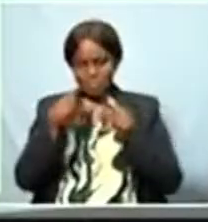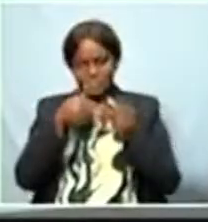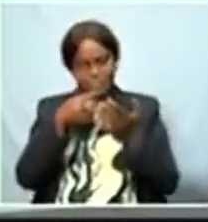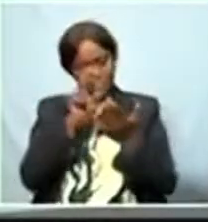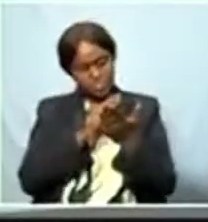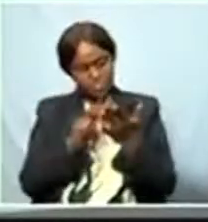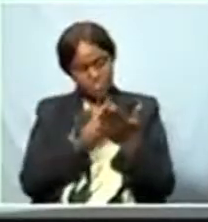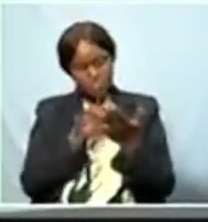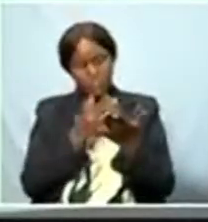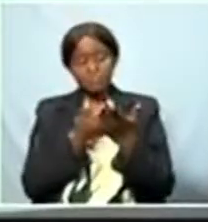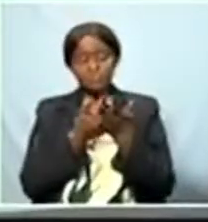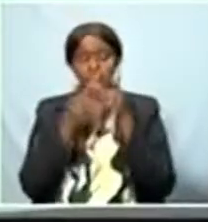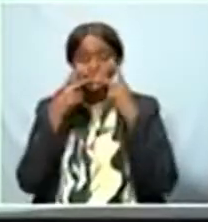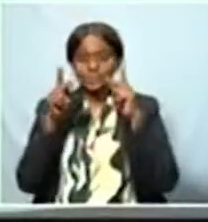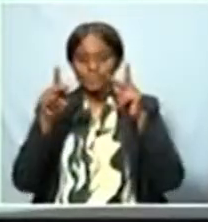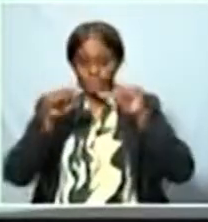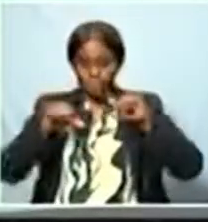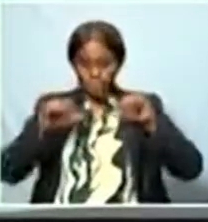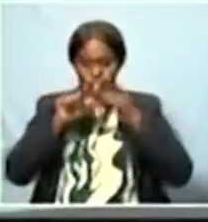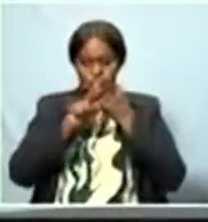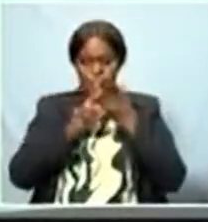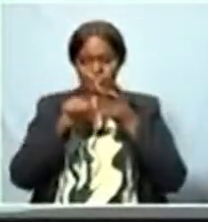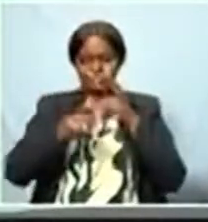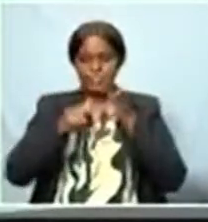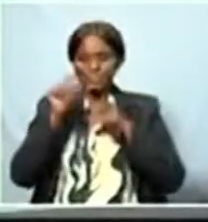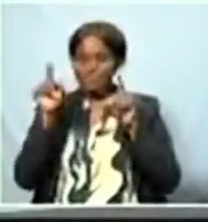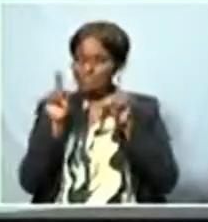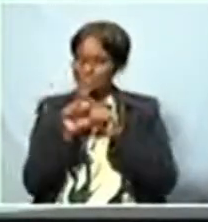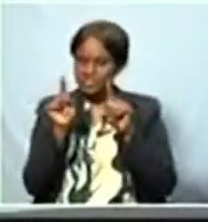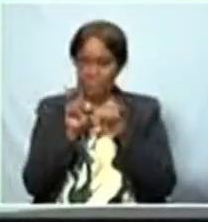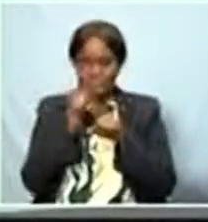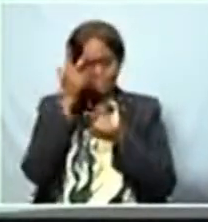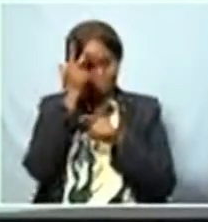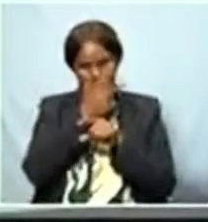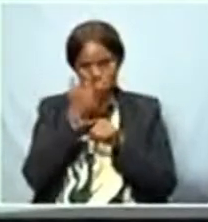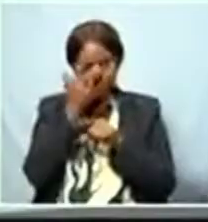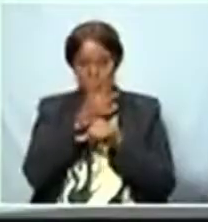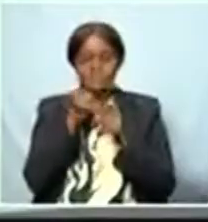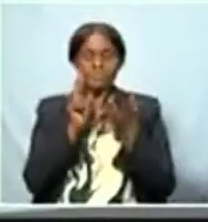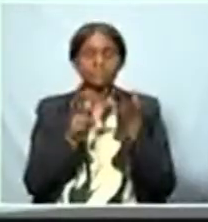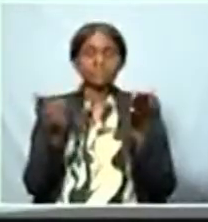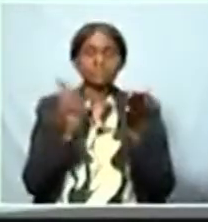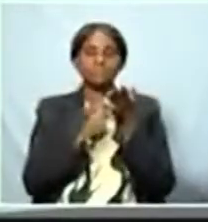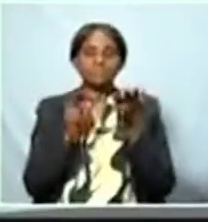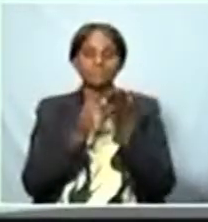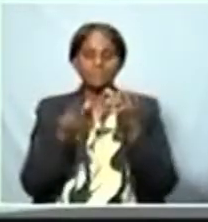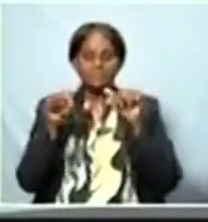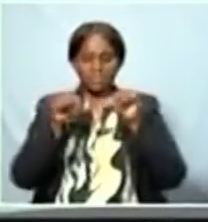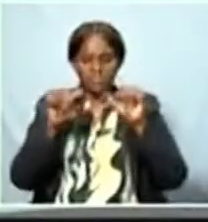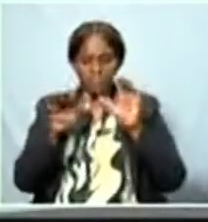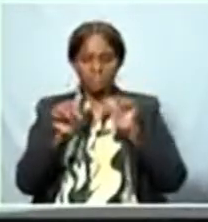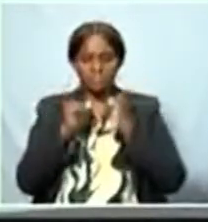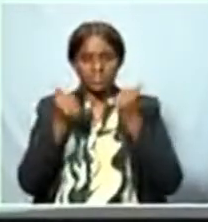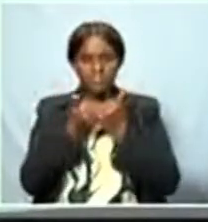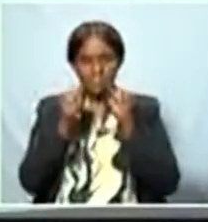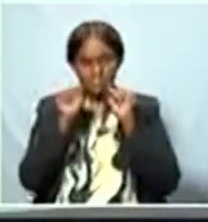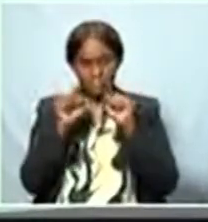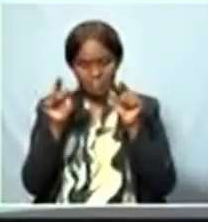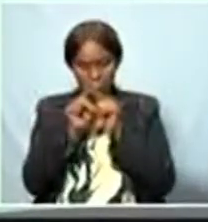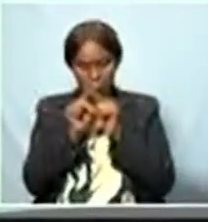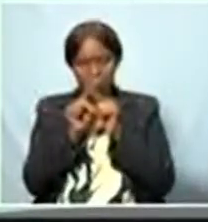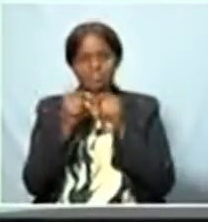this Public Audit Act, you will find the same provision has been repeated. that the Auditor General can